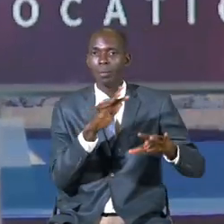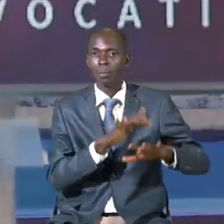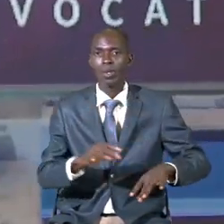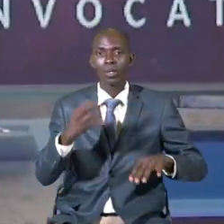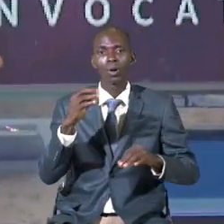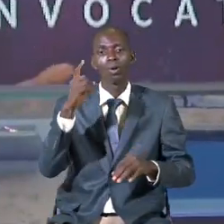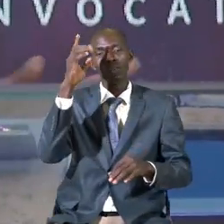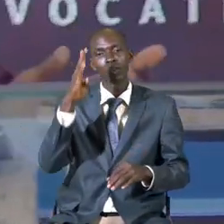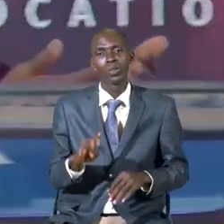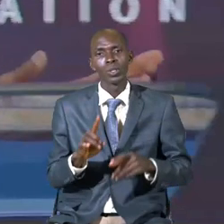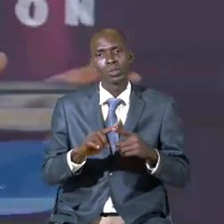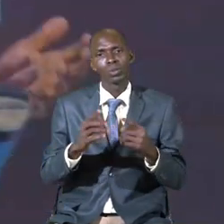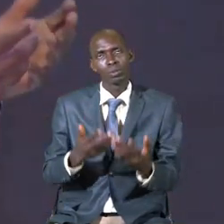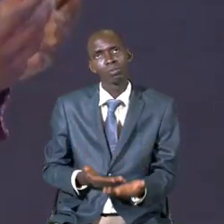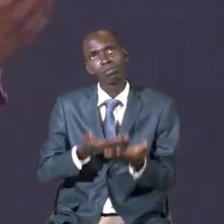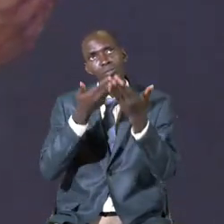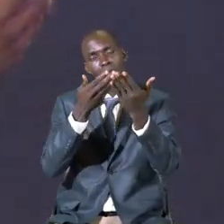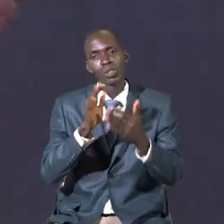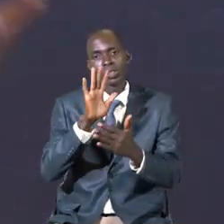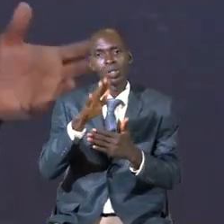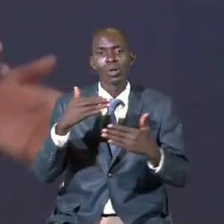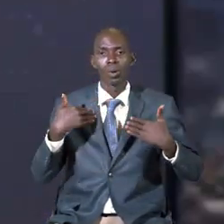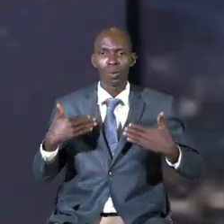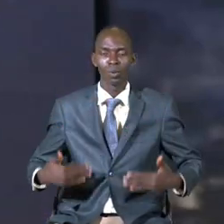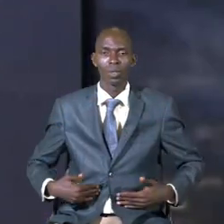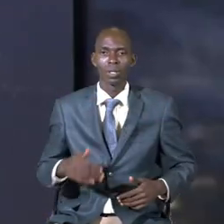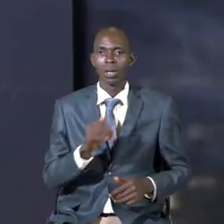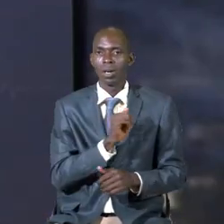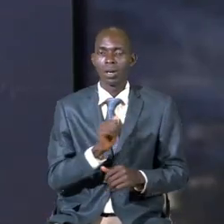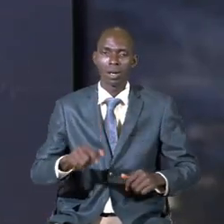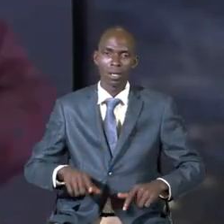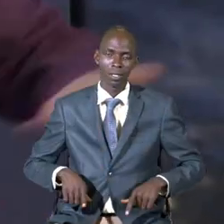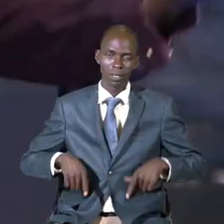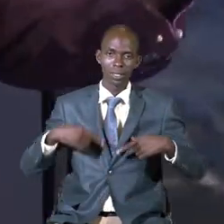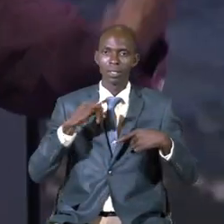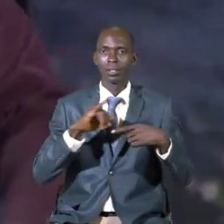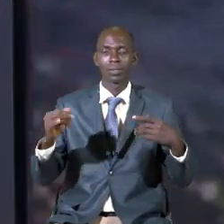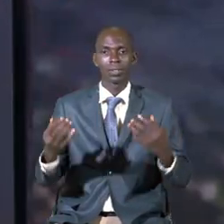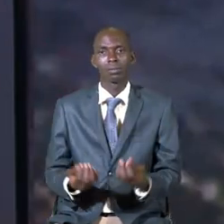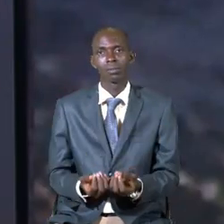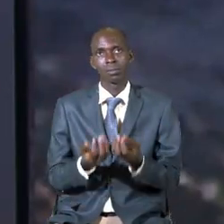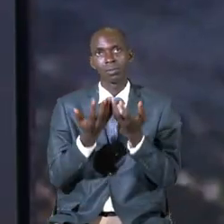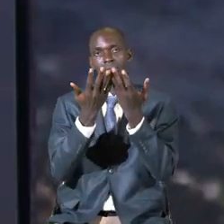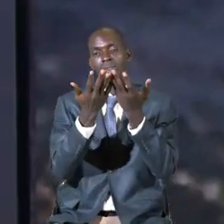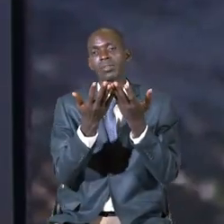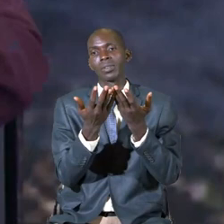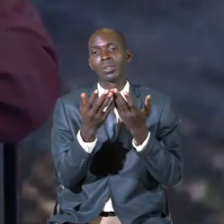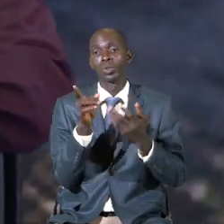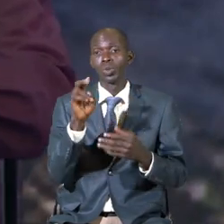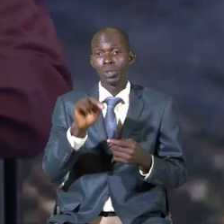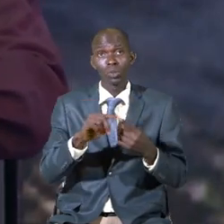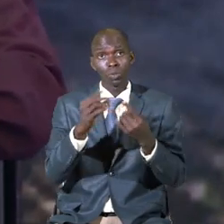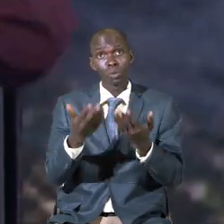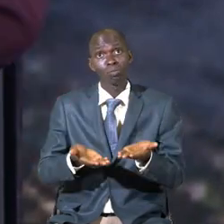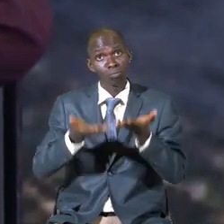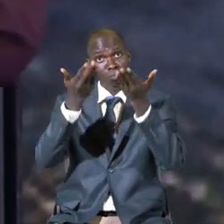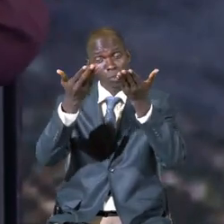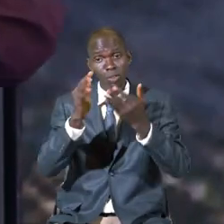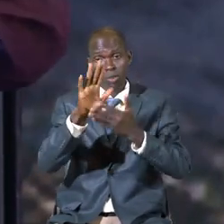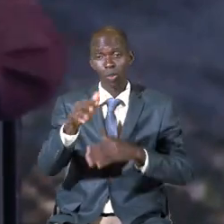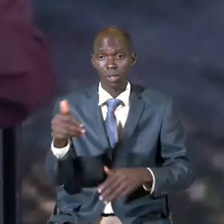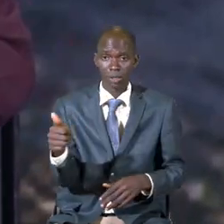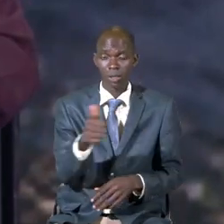bodies a living sacrifice you have to proceed yourself the